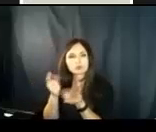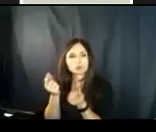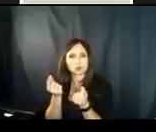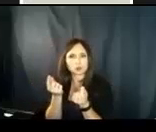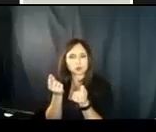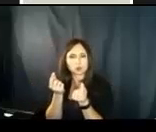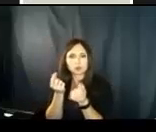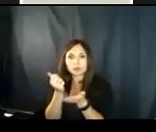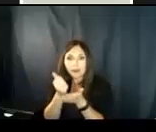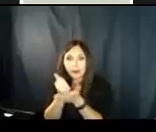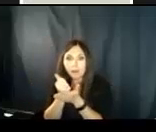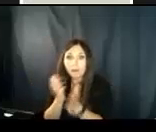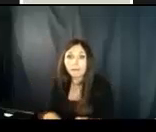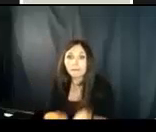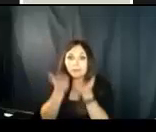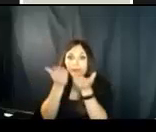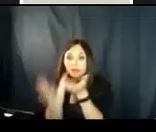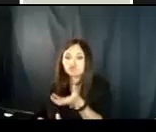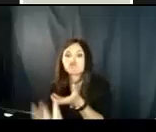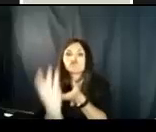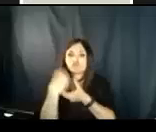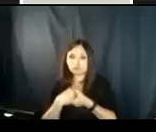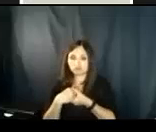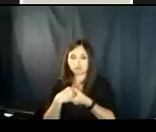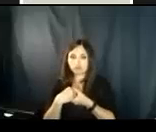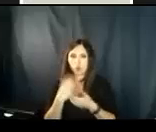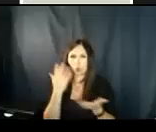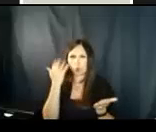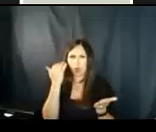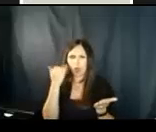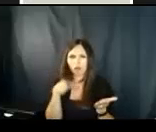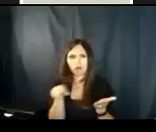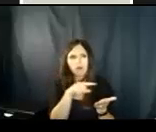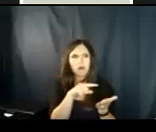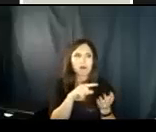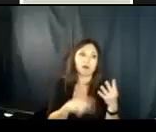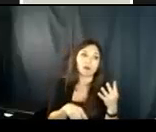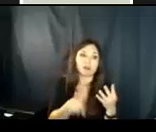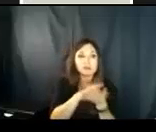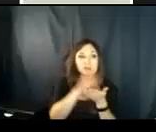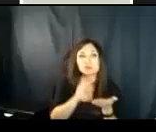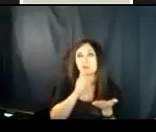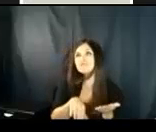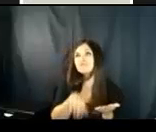engagement for them. Why? Because I'm not going to be frustrated that, oh, the only option I have is